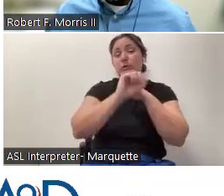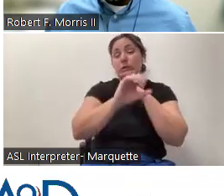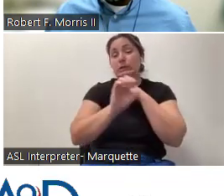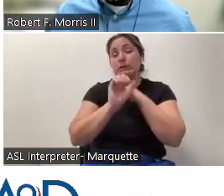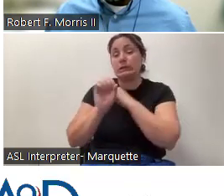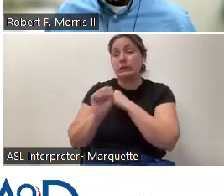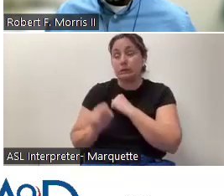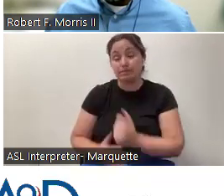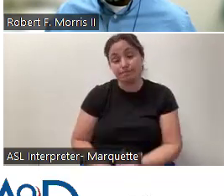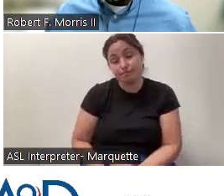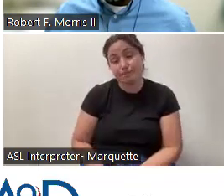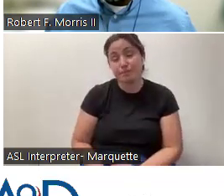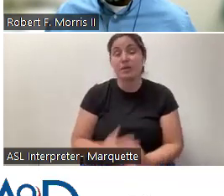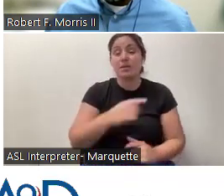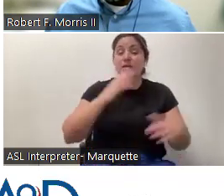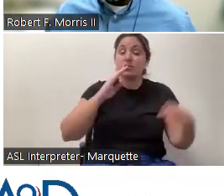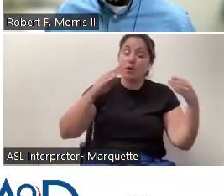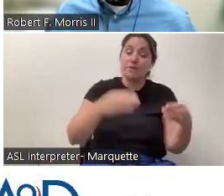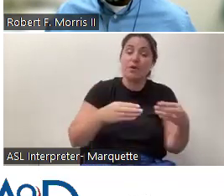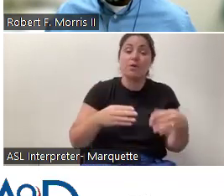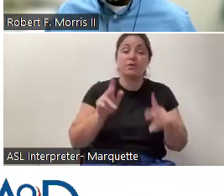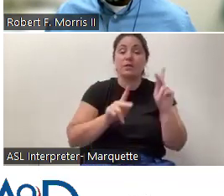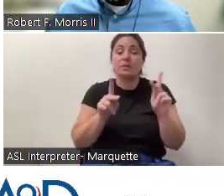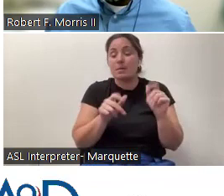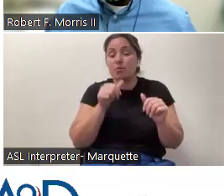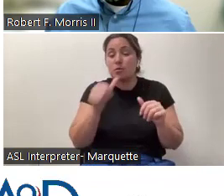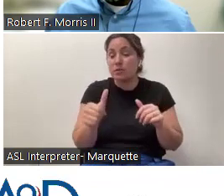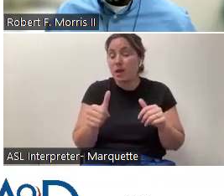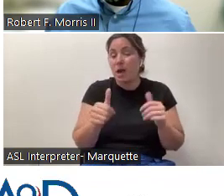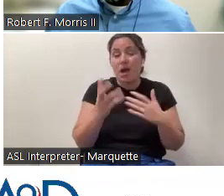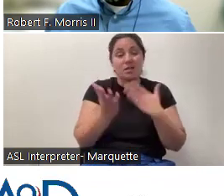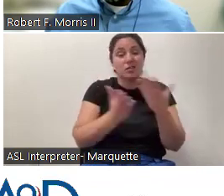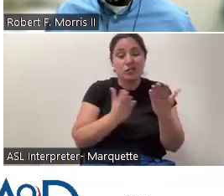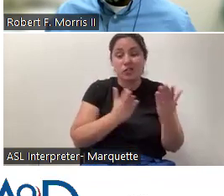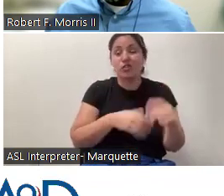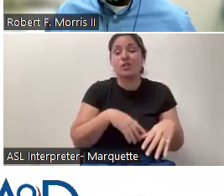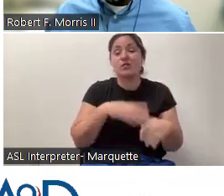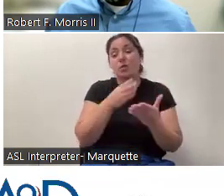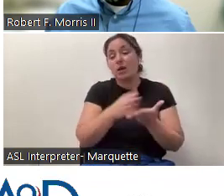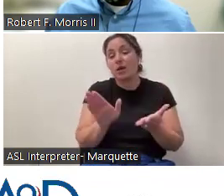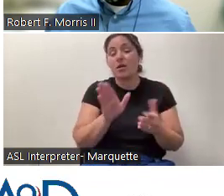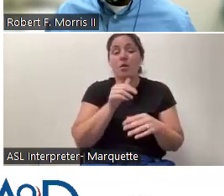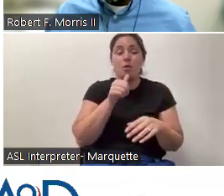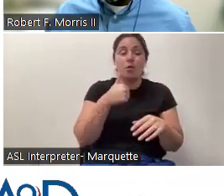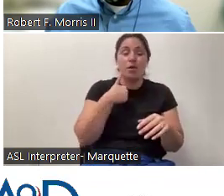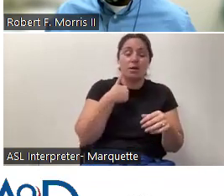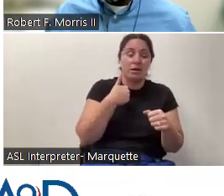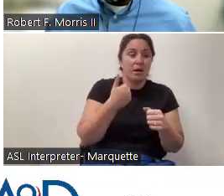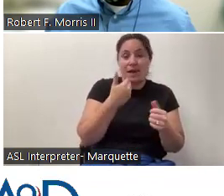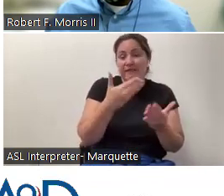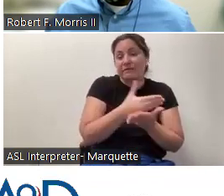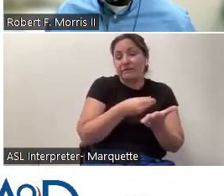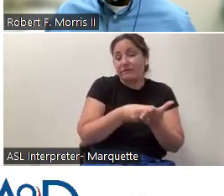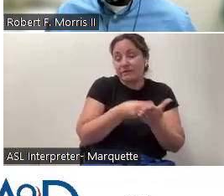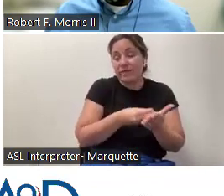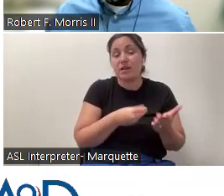So his focus is on underserved and underemployed populations. And so I've partnered on a lot of